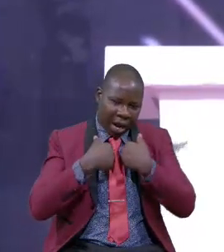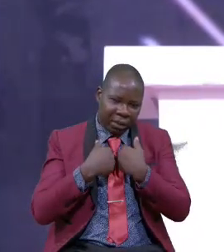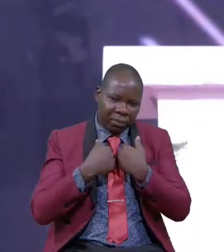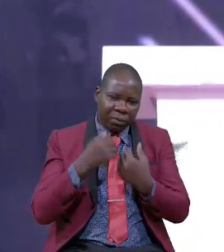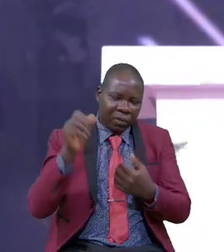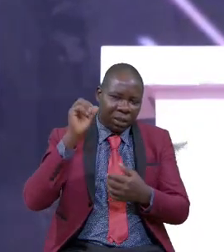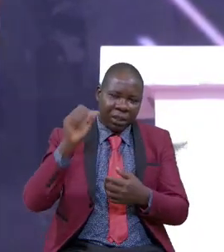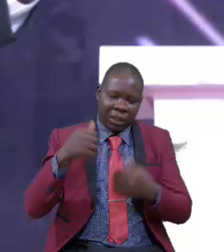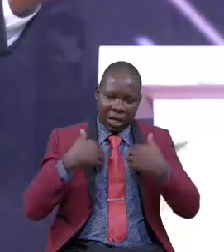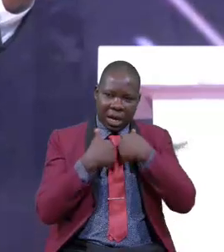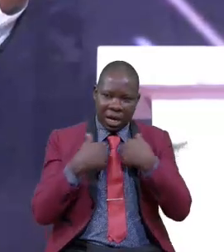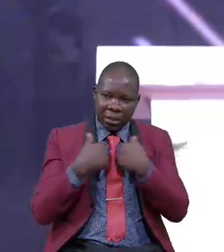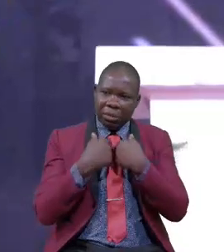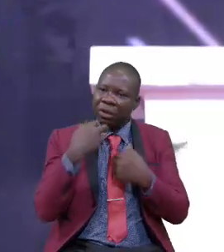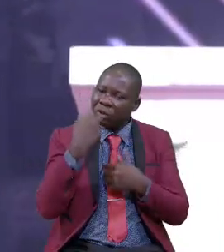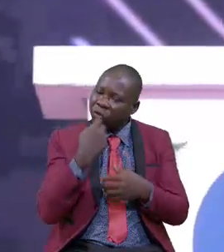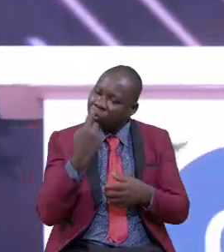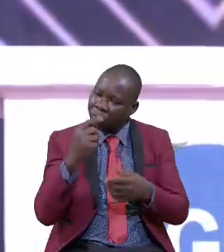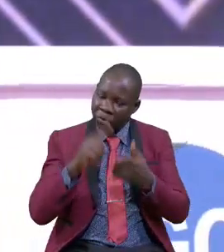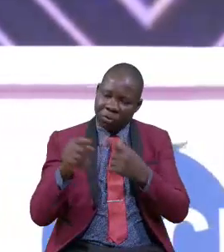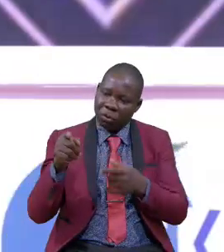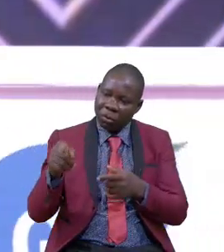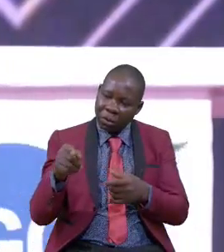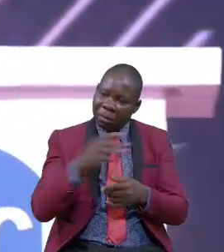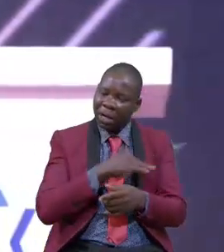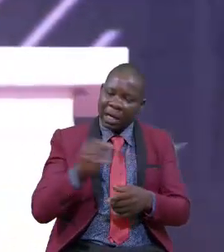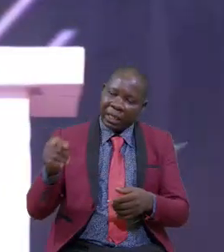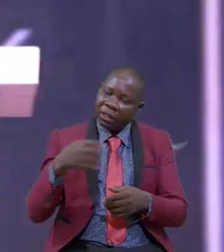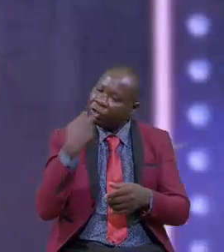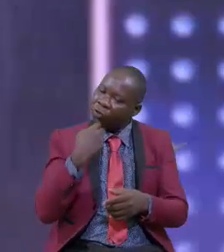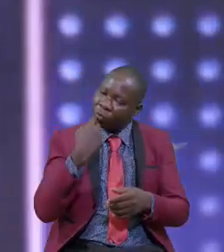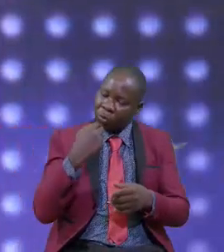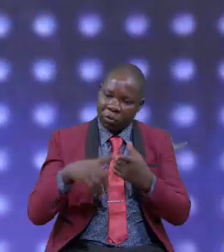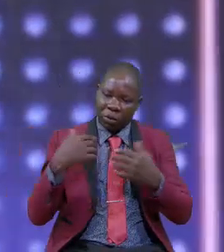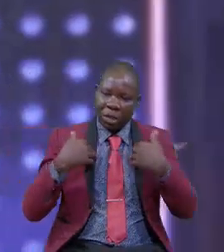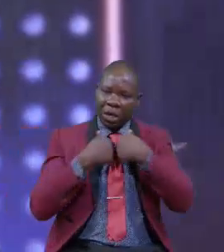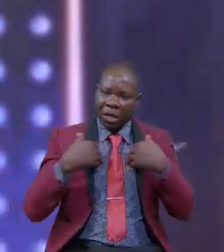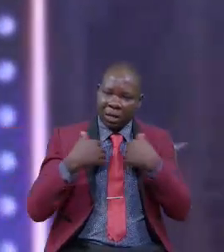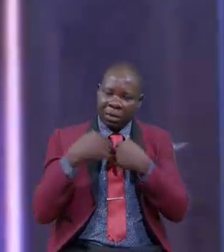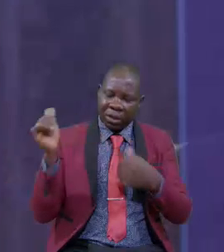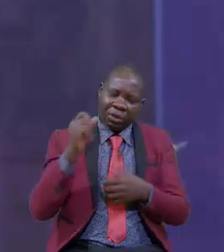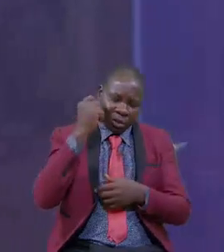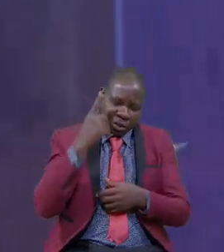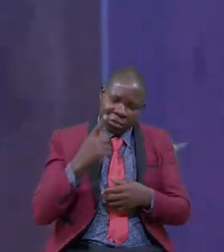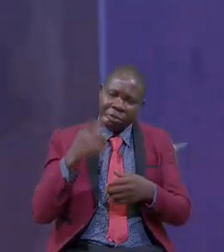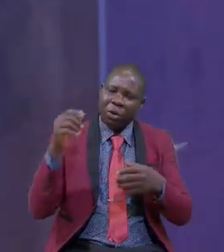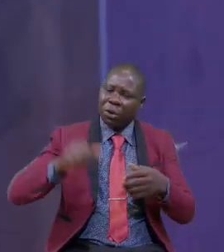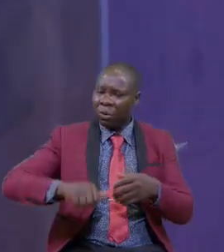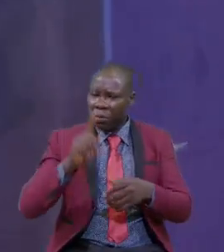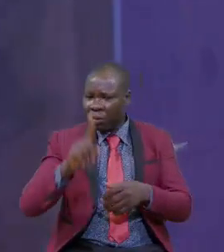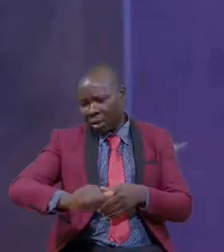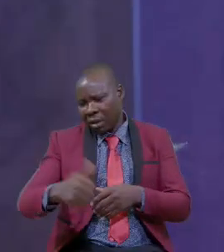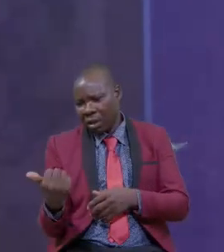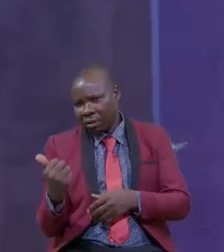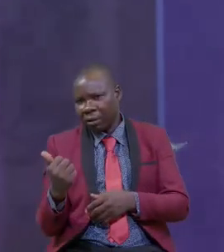to the ass, and they understood each other. And you know, he made a lot of promises. I'll die the death. I